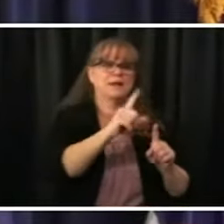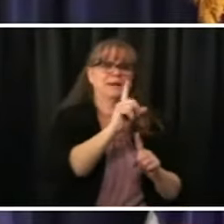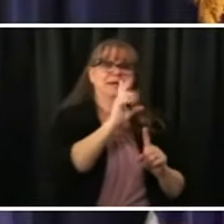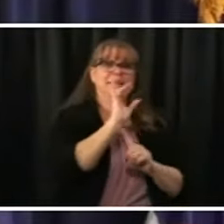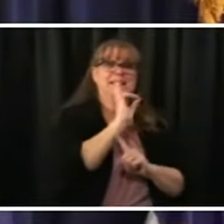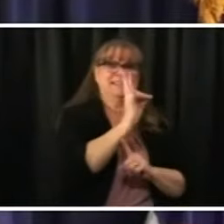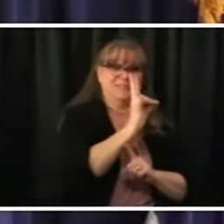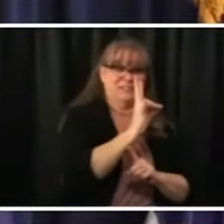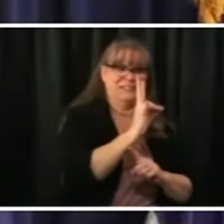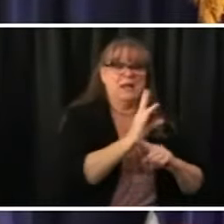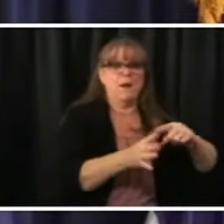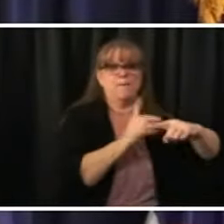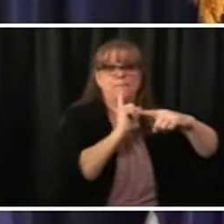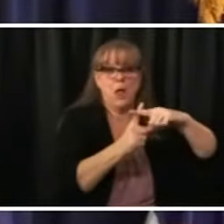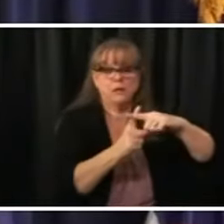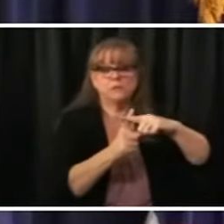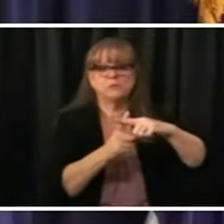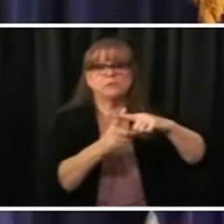to